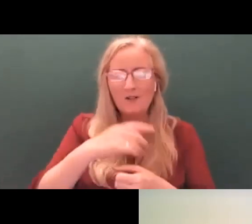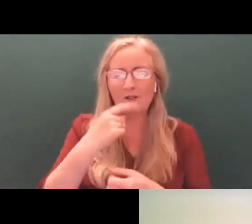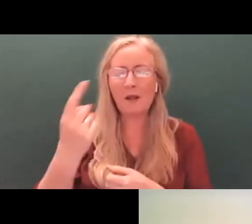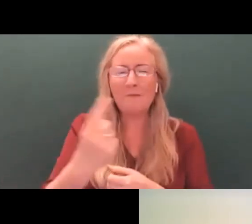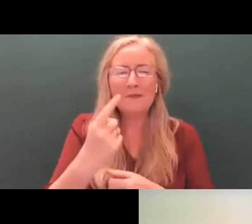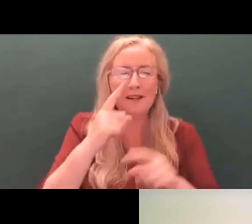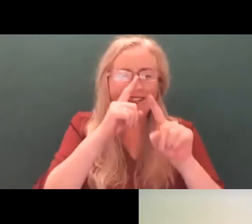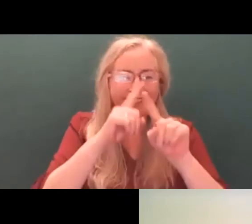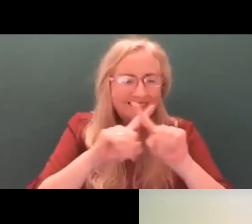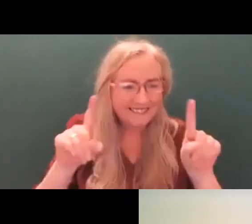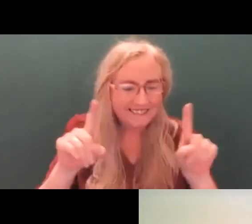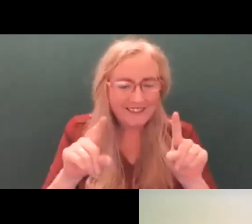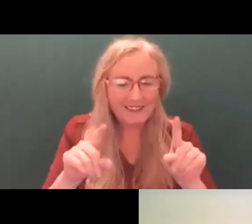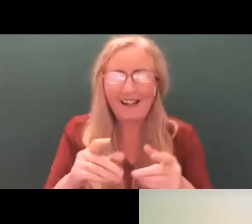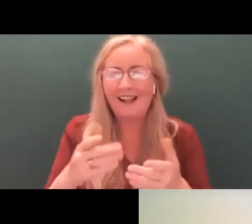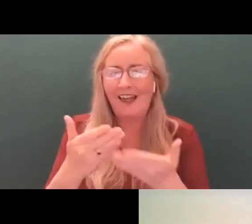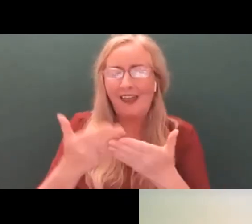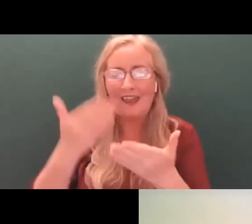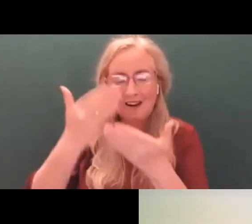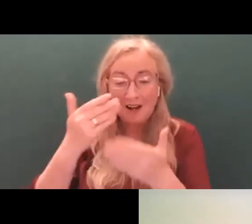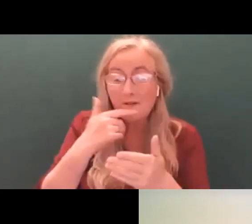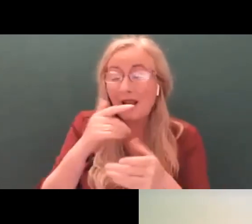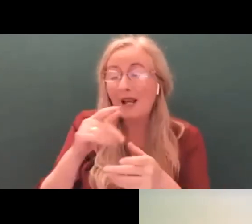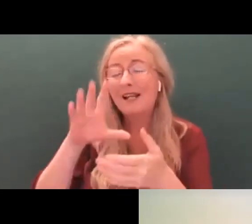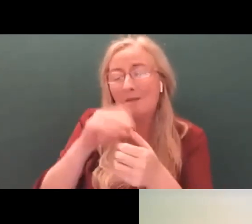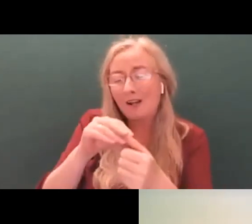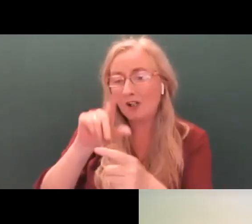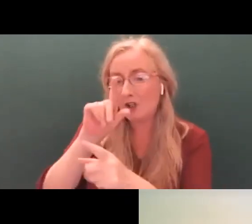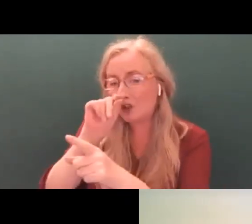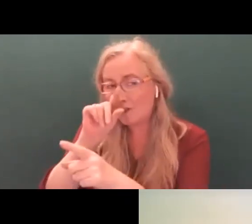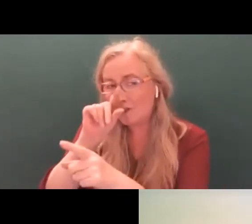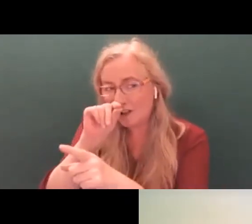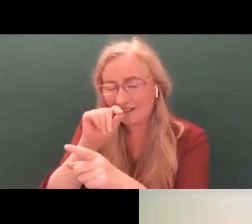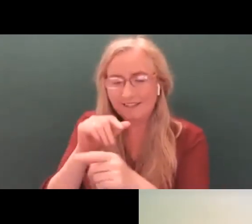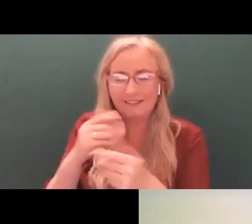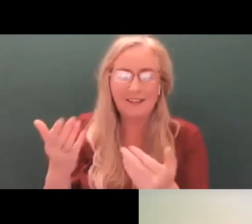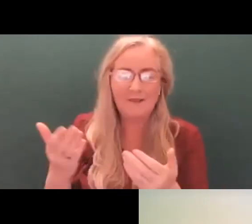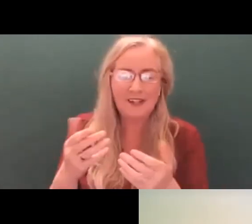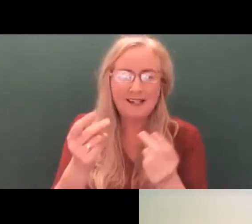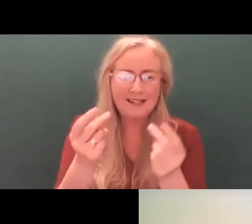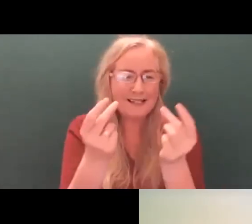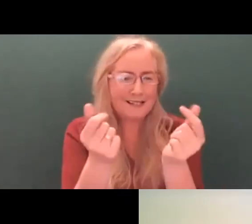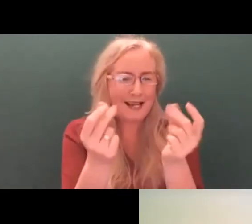informative, particularly for Twitter, and even for your snappy